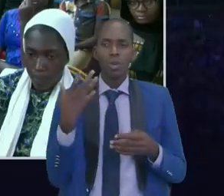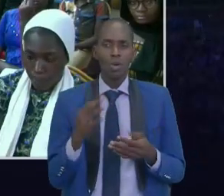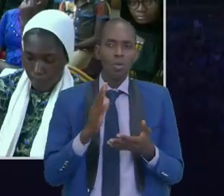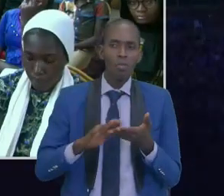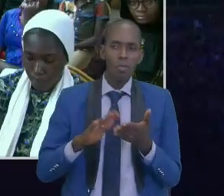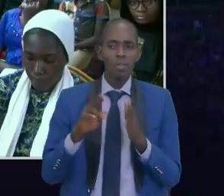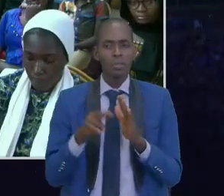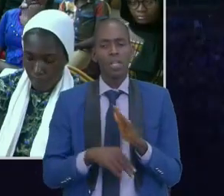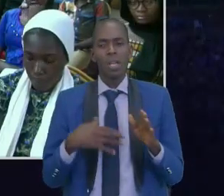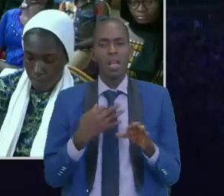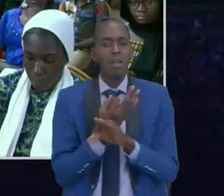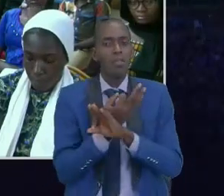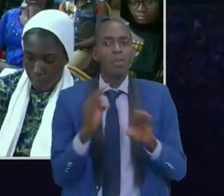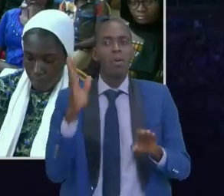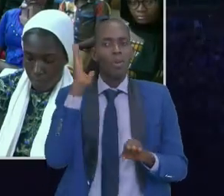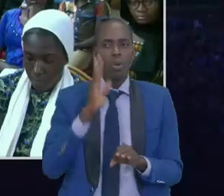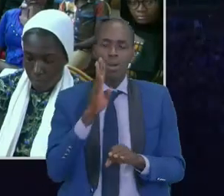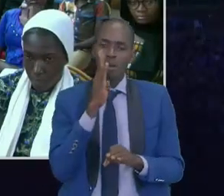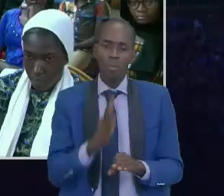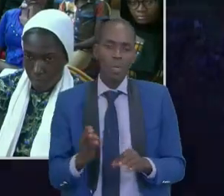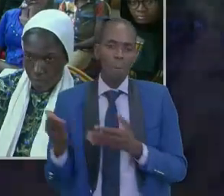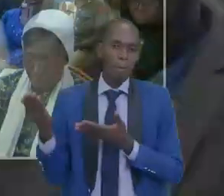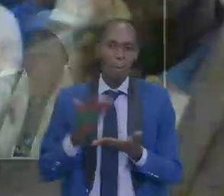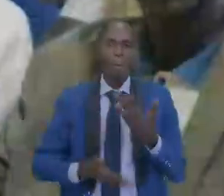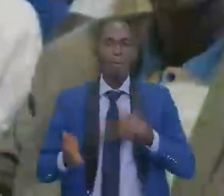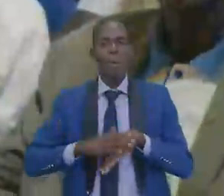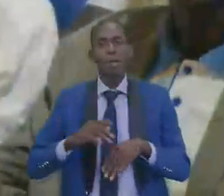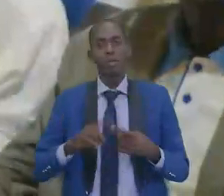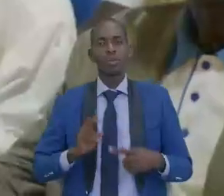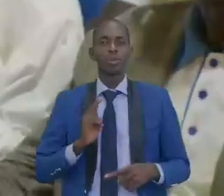freedom will be restored unto us.